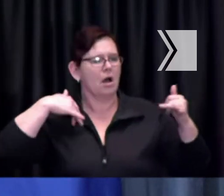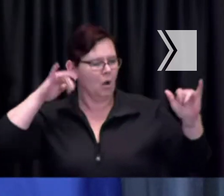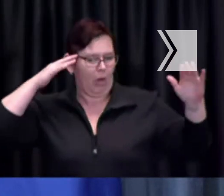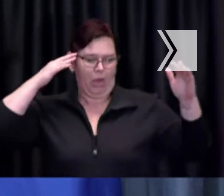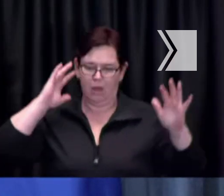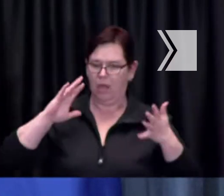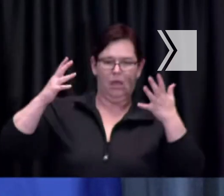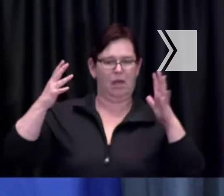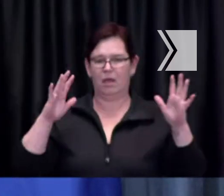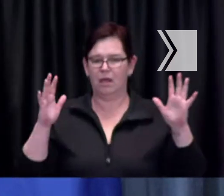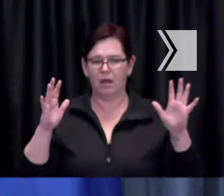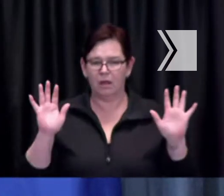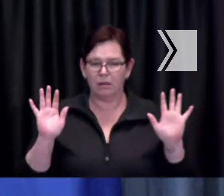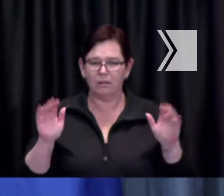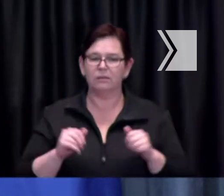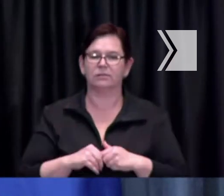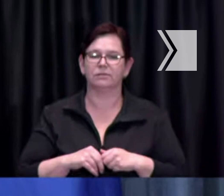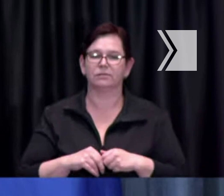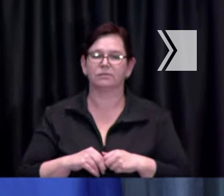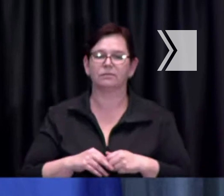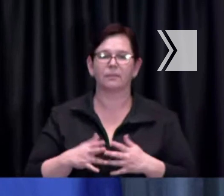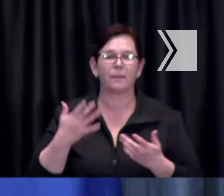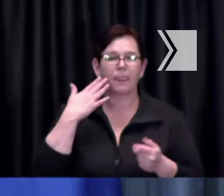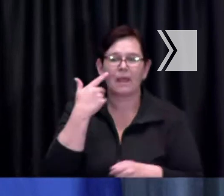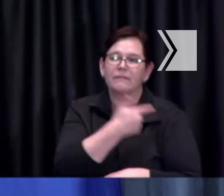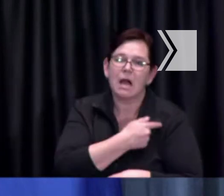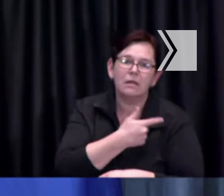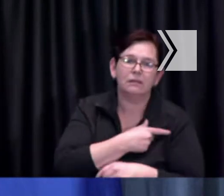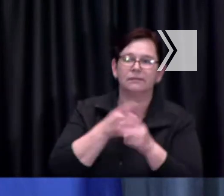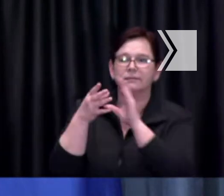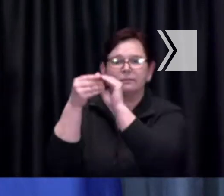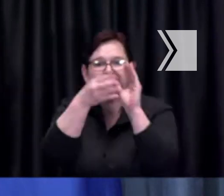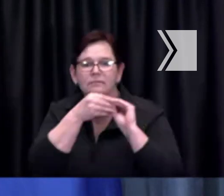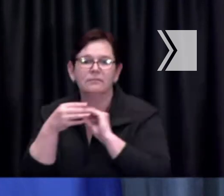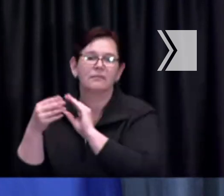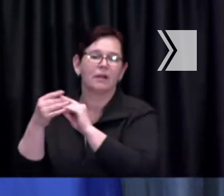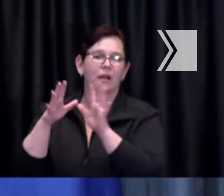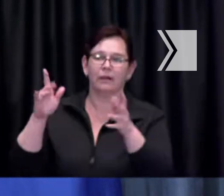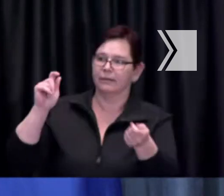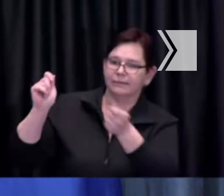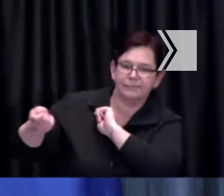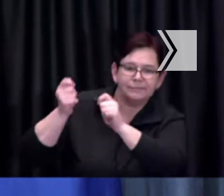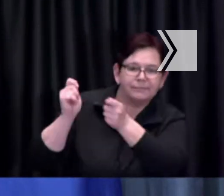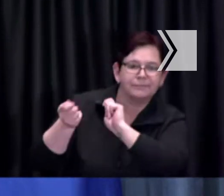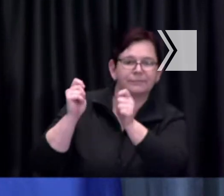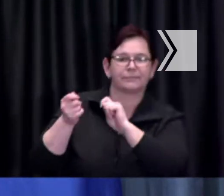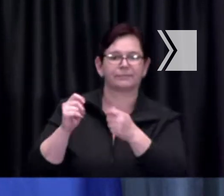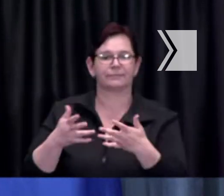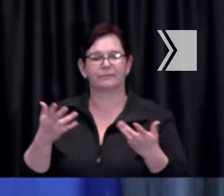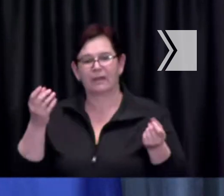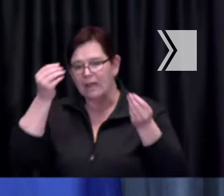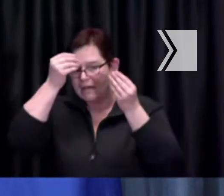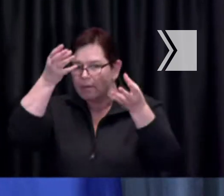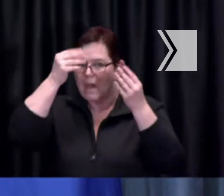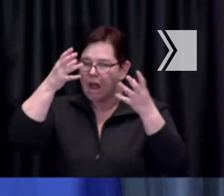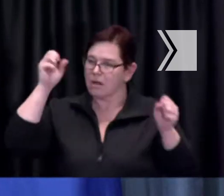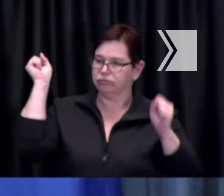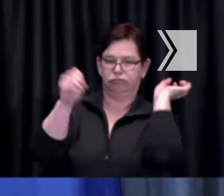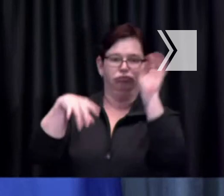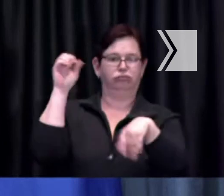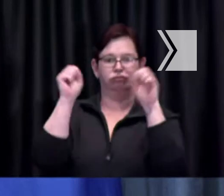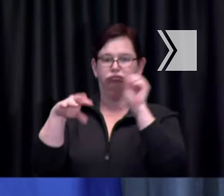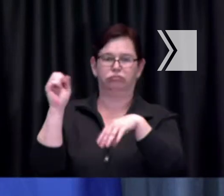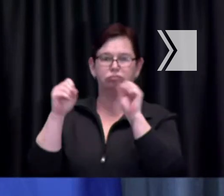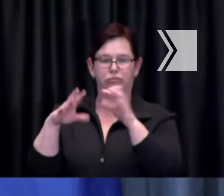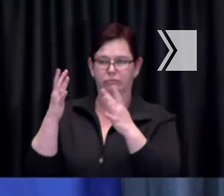News about the vaccines emerges frequently. There's a lot of information available on the internet, and some